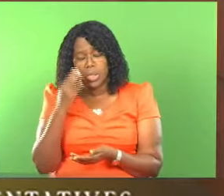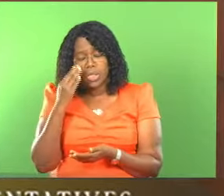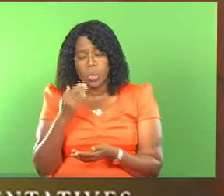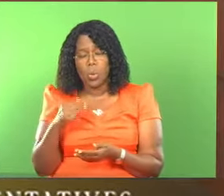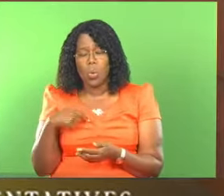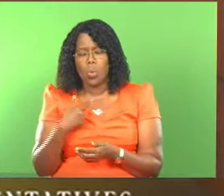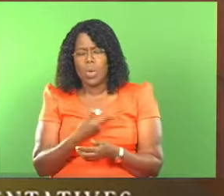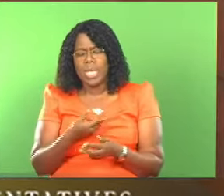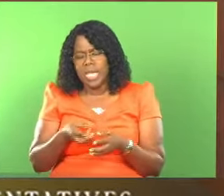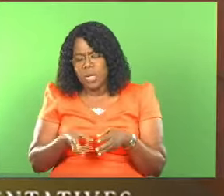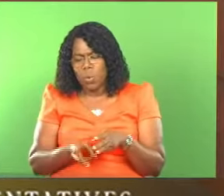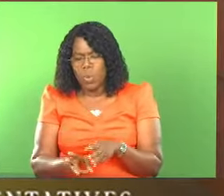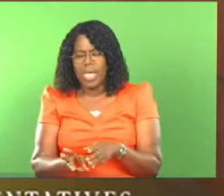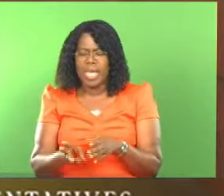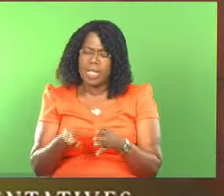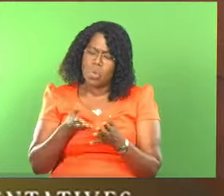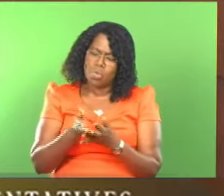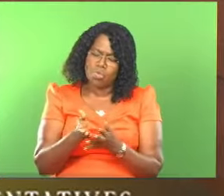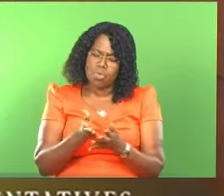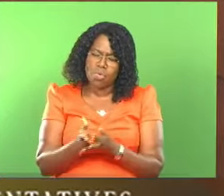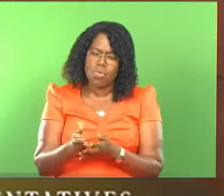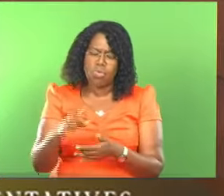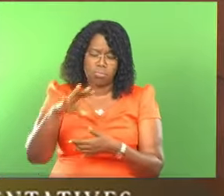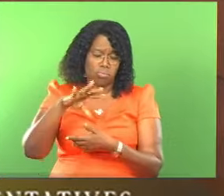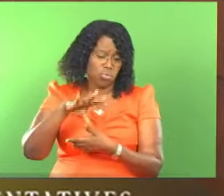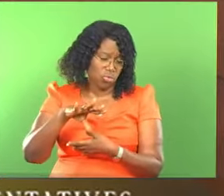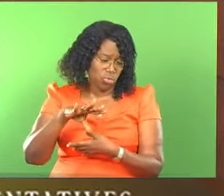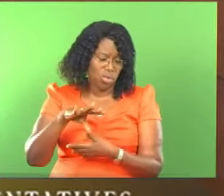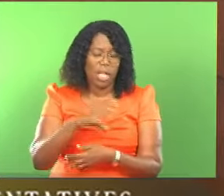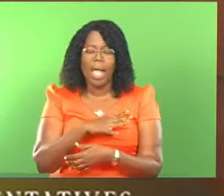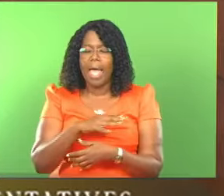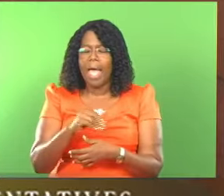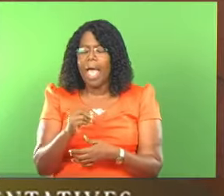Both our democracies are diverse,